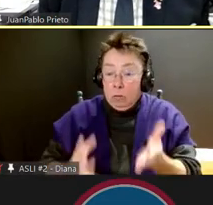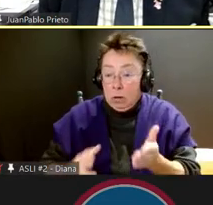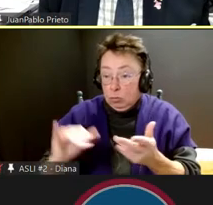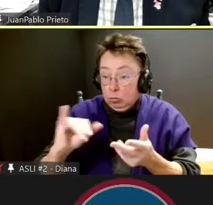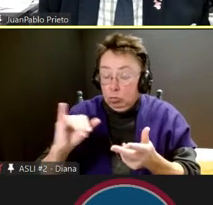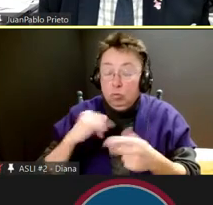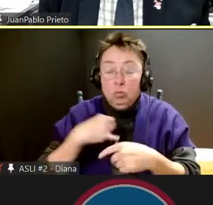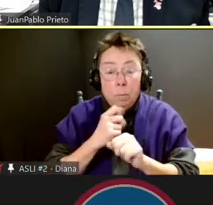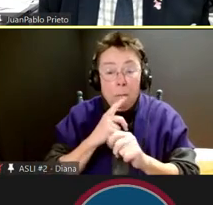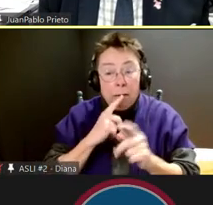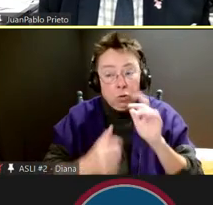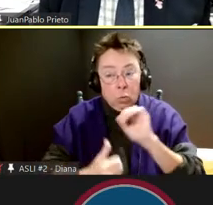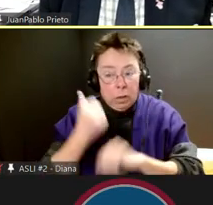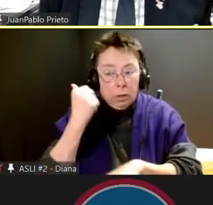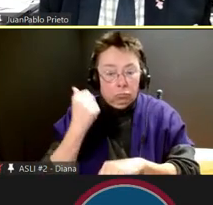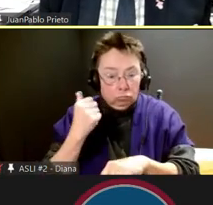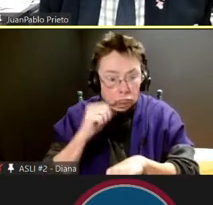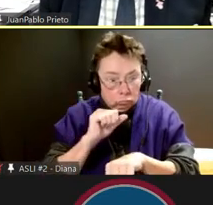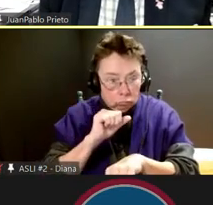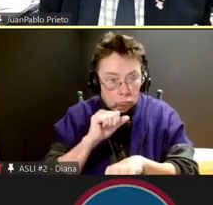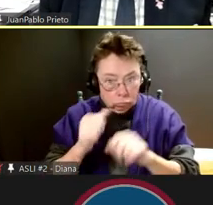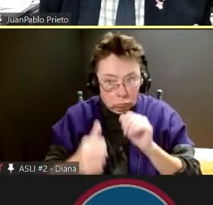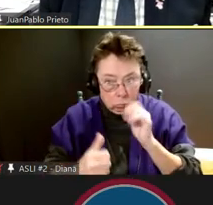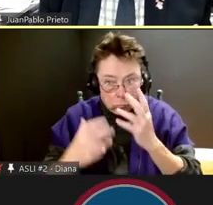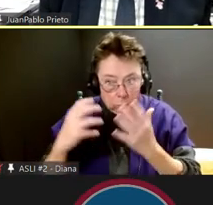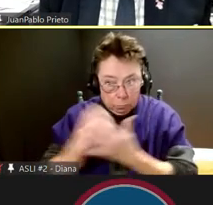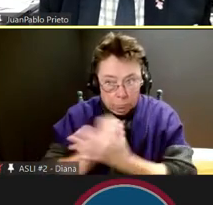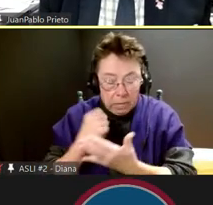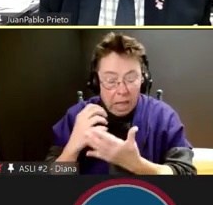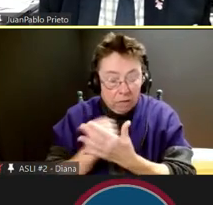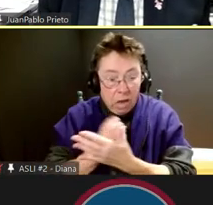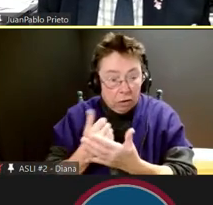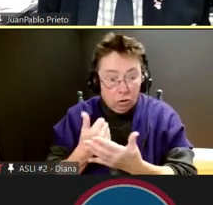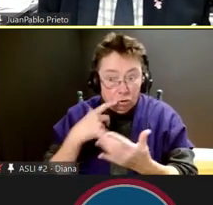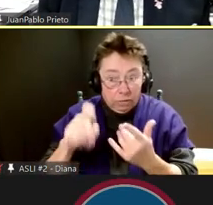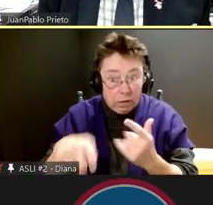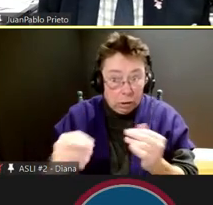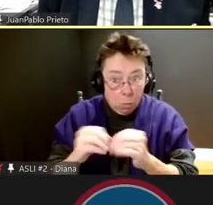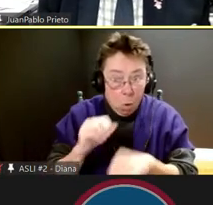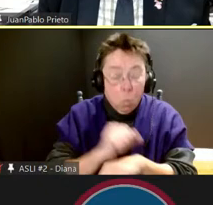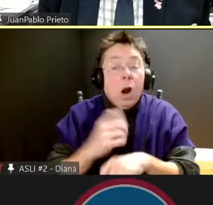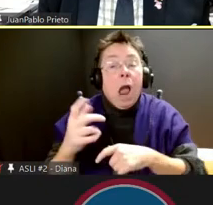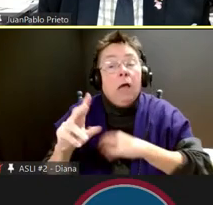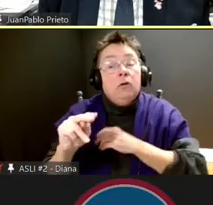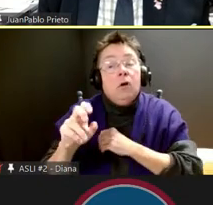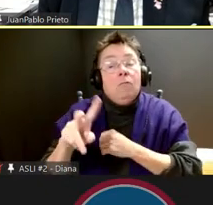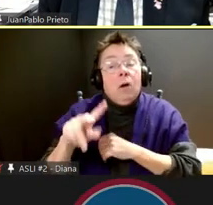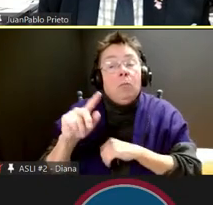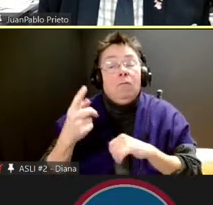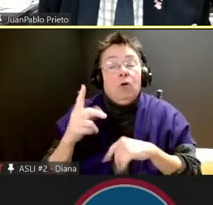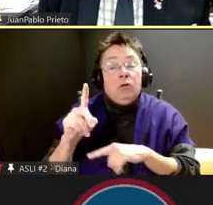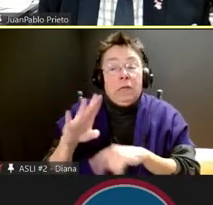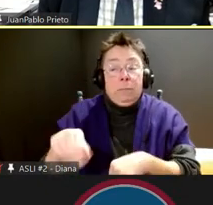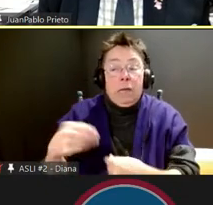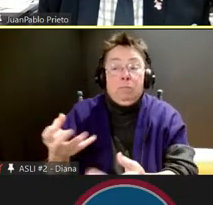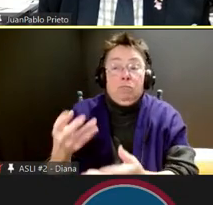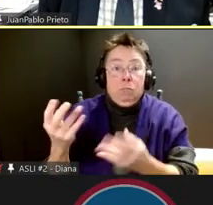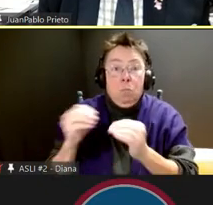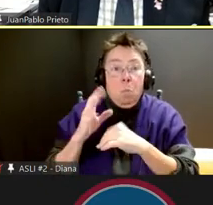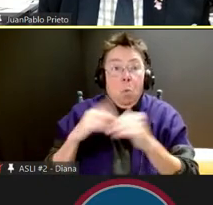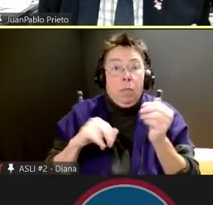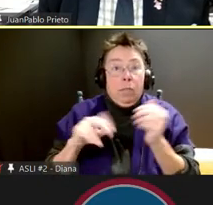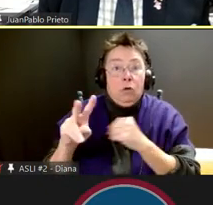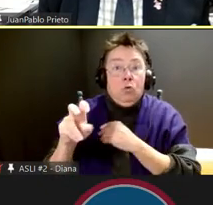maximize opportunities in workforce. As of November 1st, DBEs have been awarded over